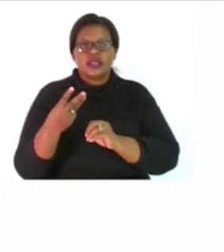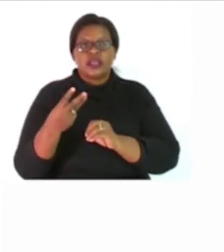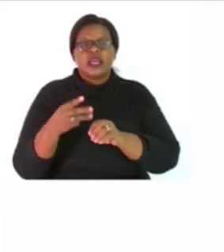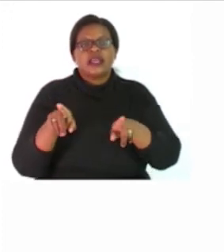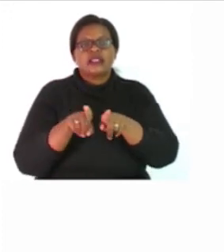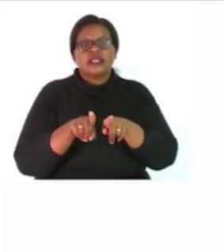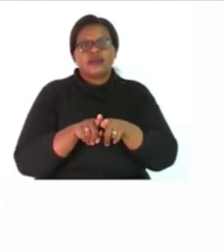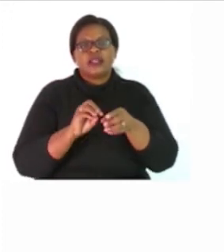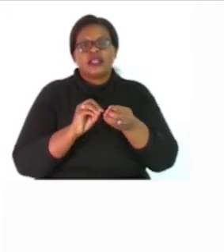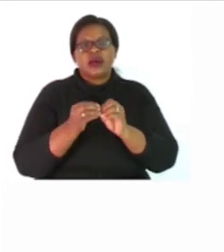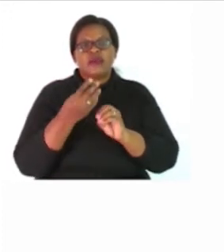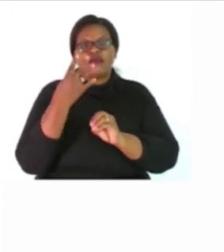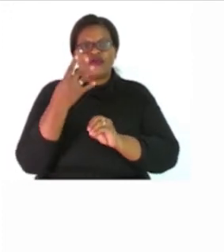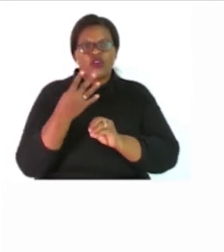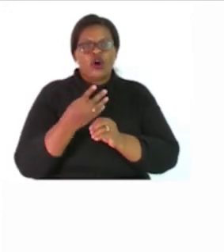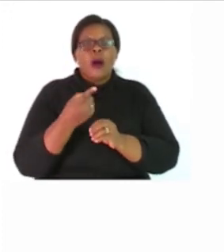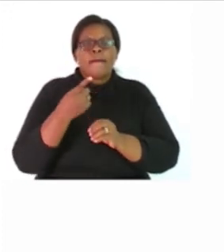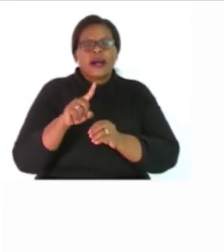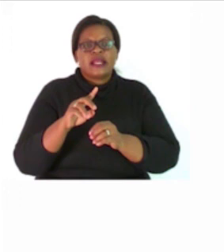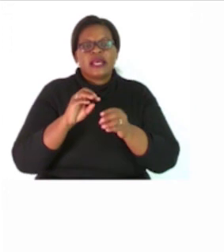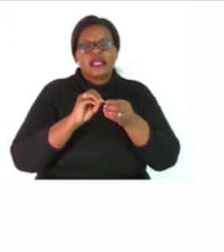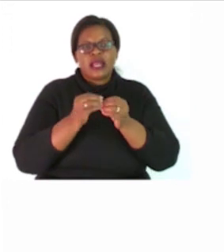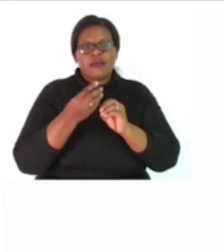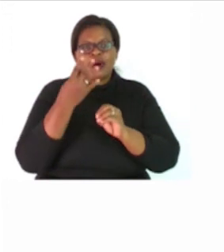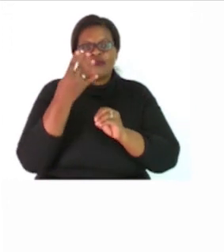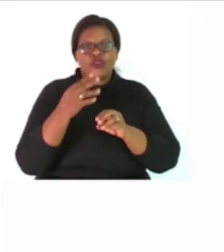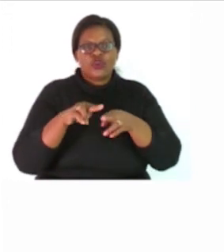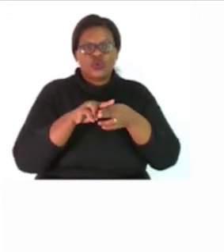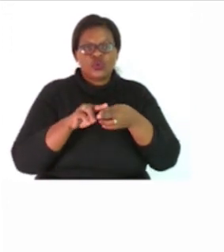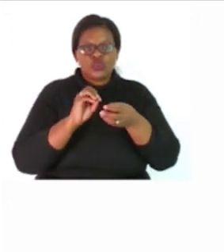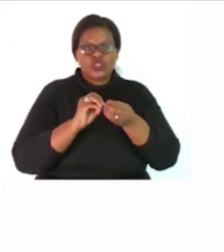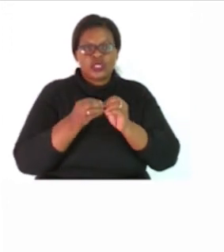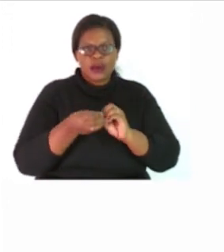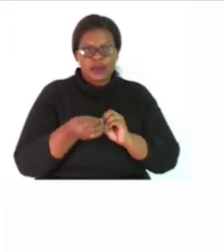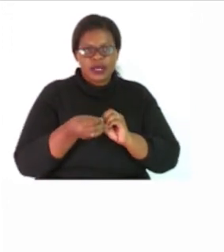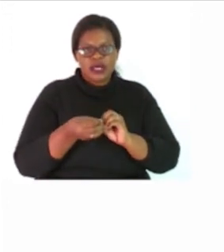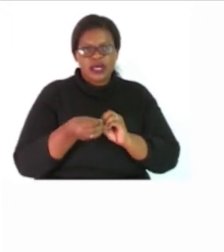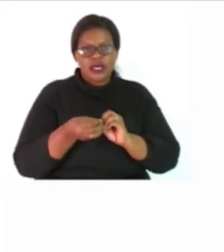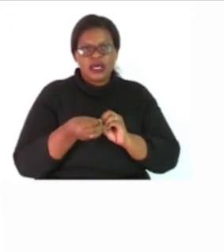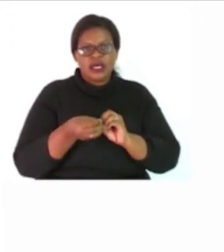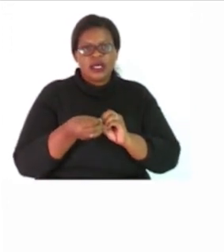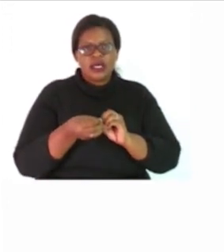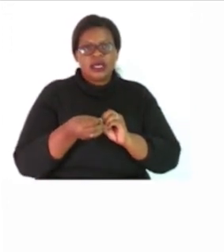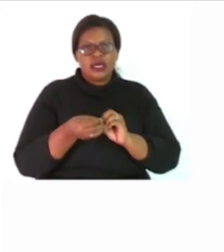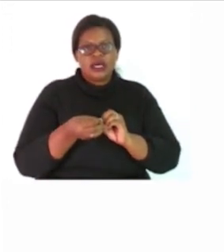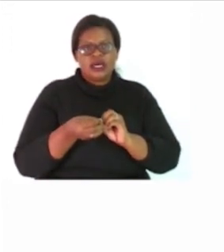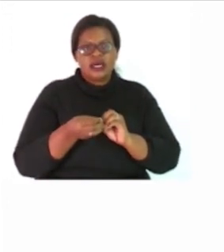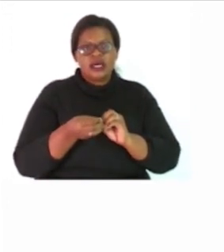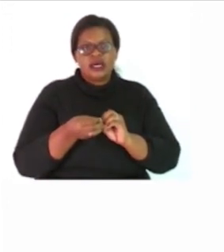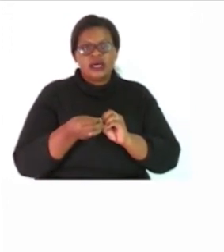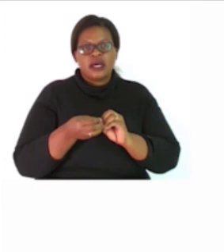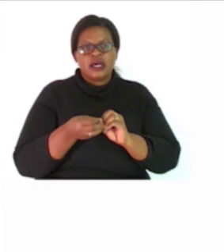for number 4. At number 4, you discover also you